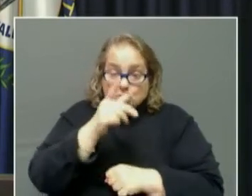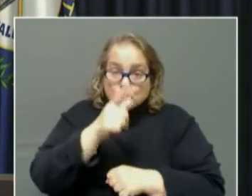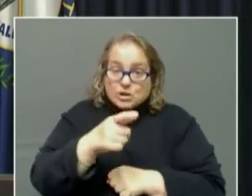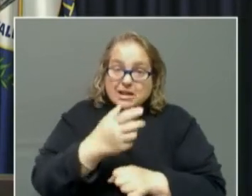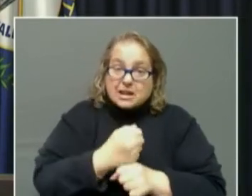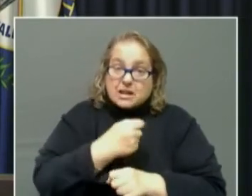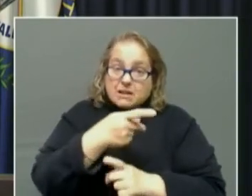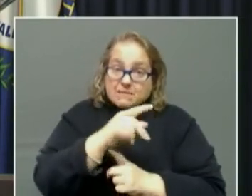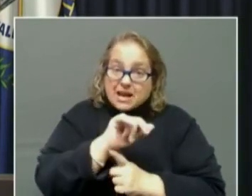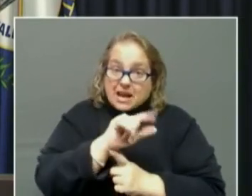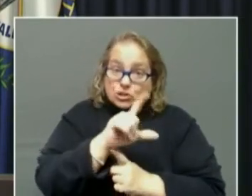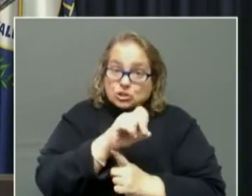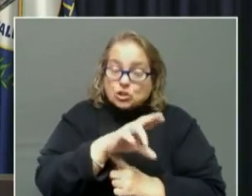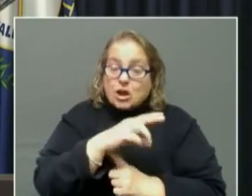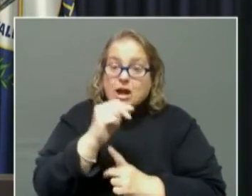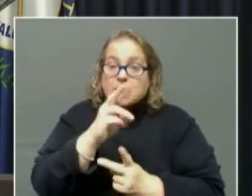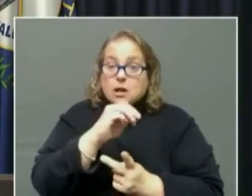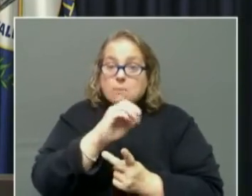vaccines for Kentucky?